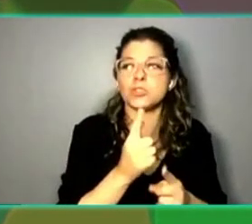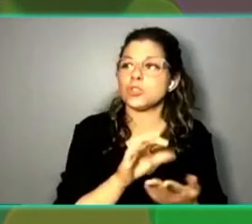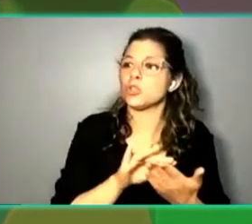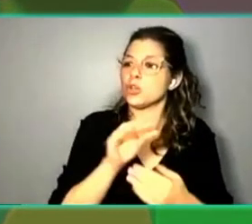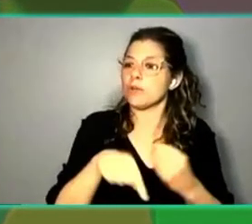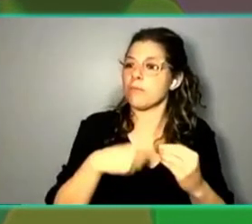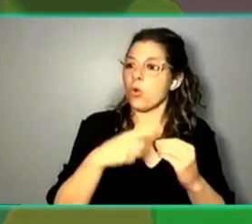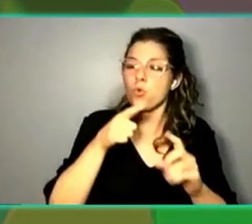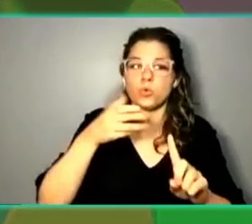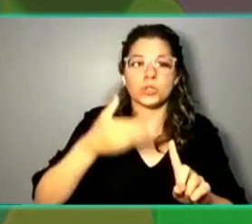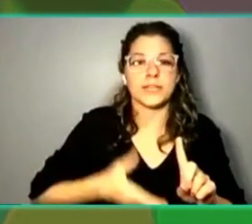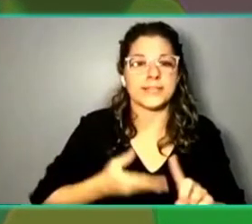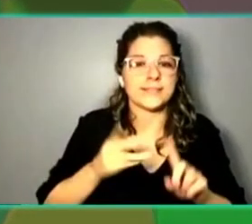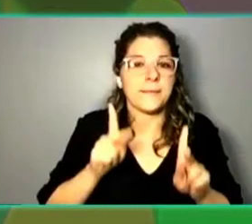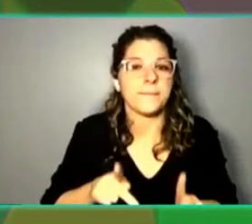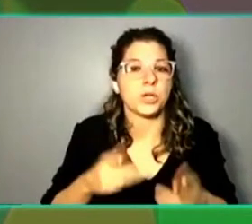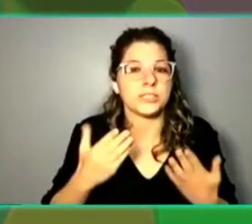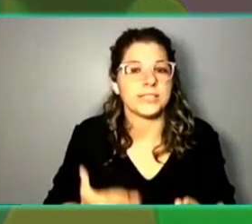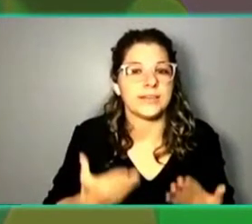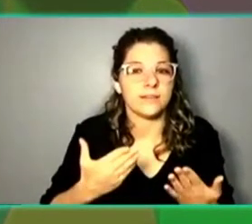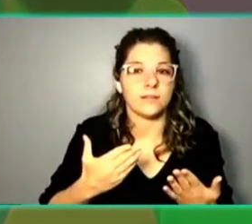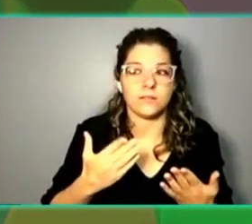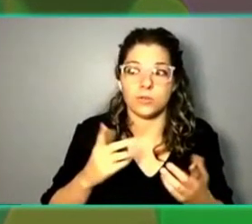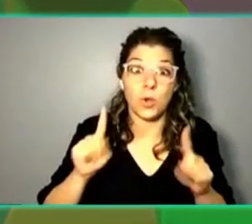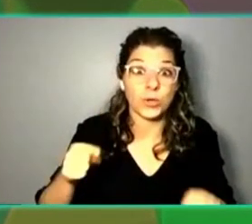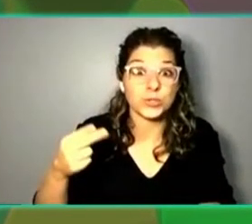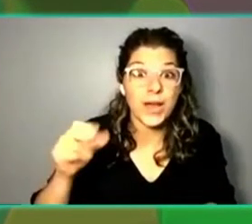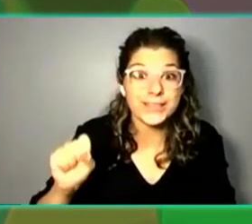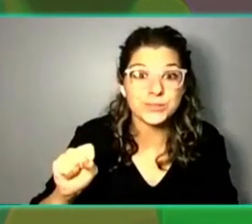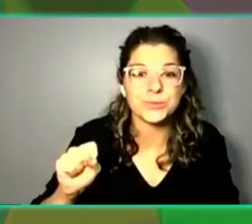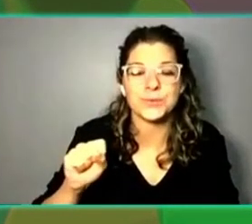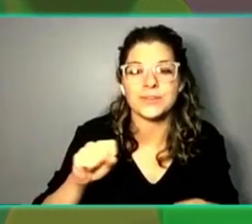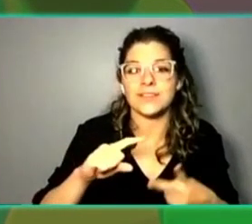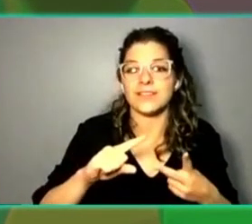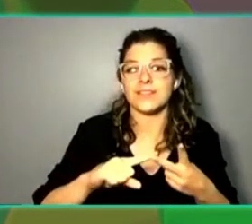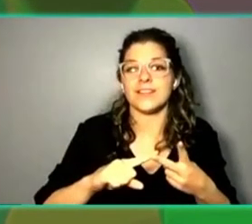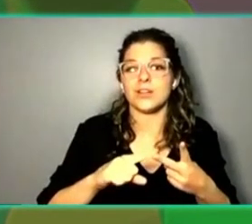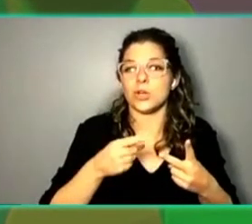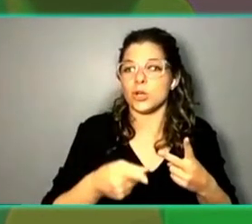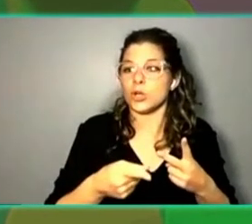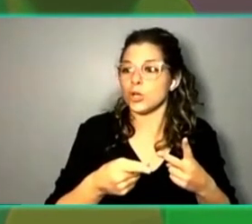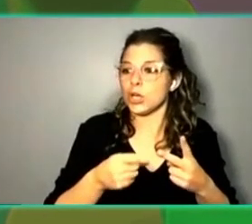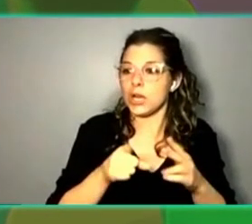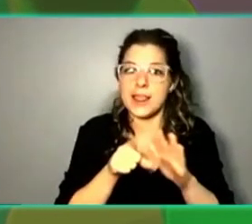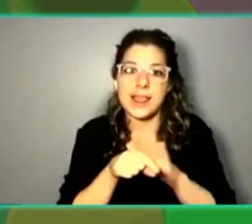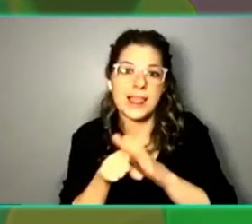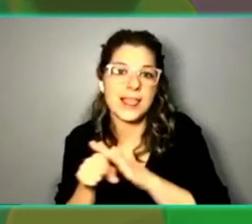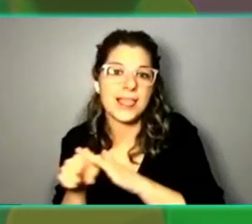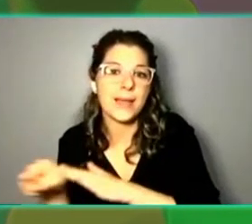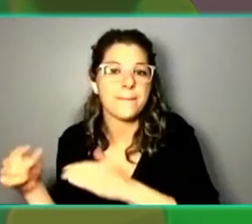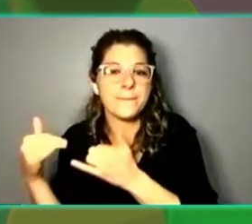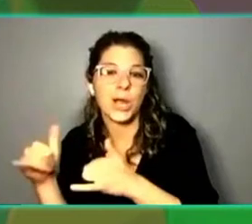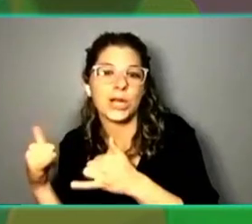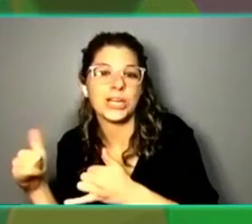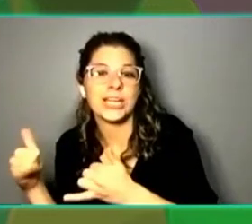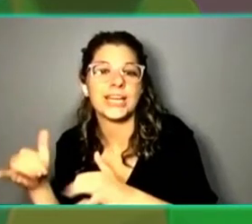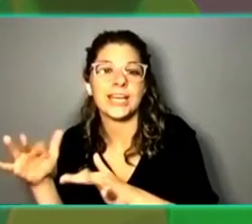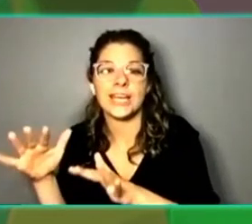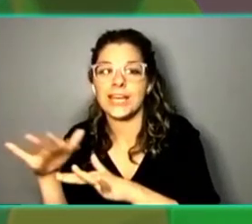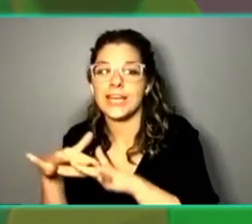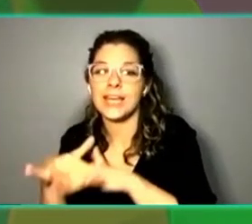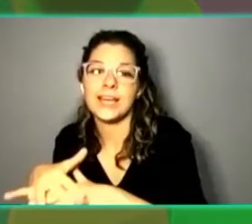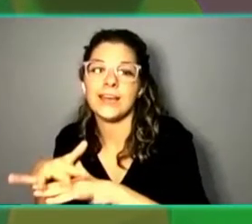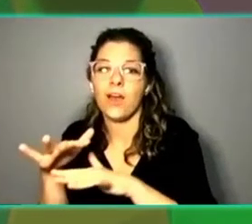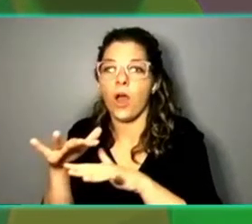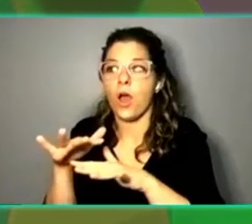she is as a person, and her going to high school and her like sneaking out to go to a party, and like, oh,